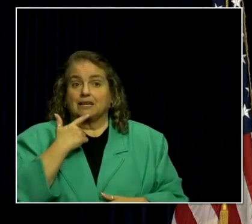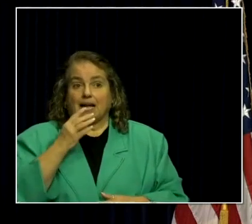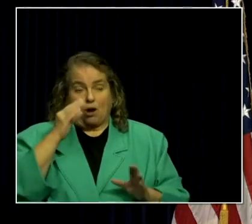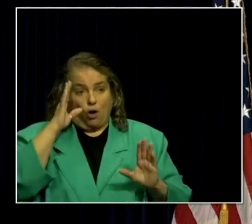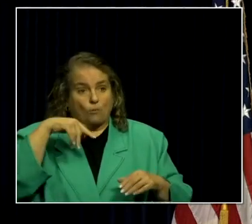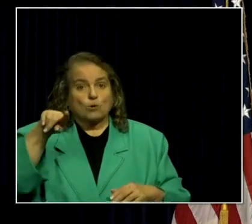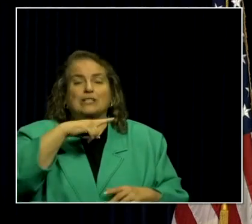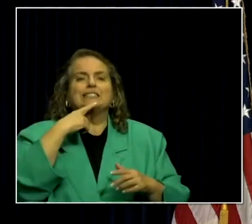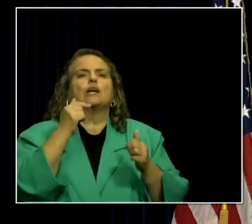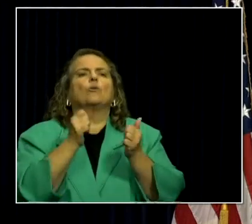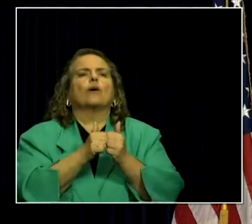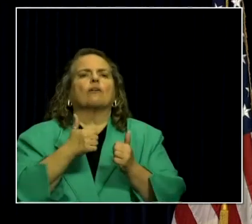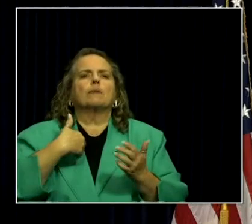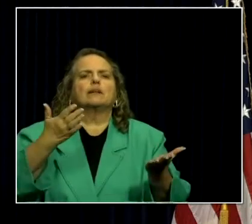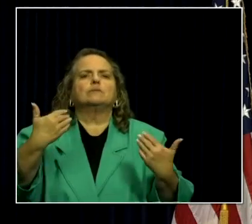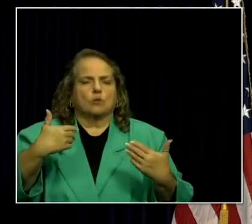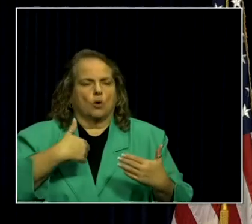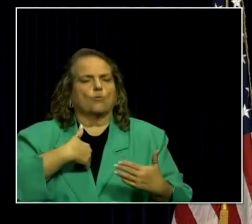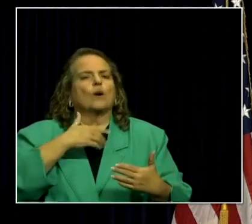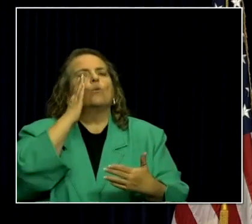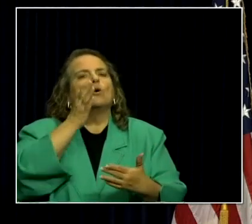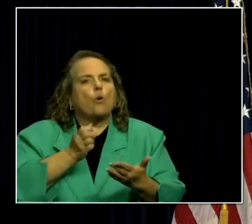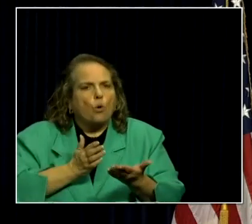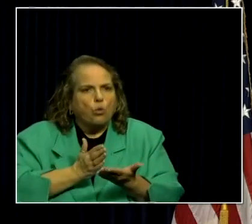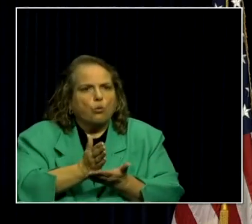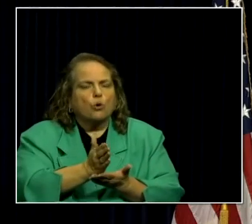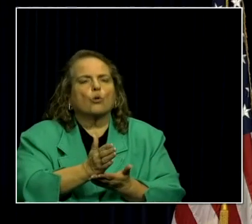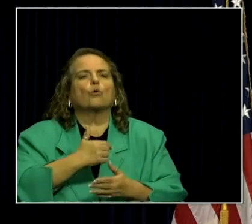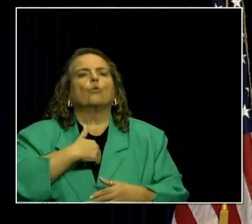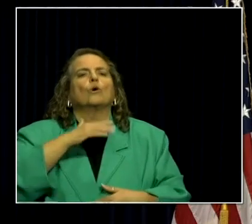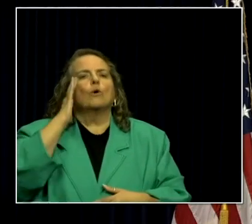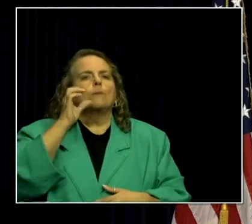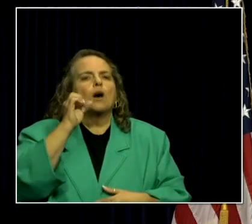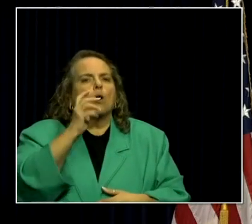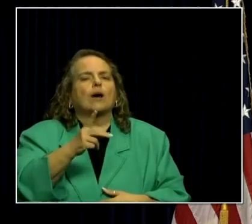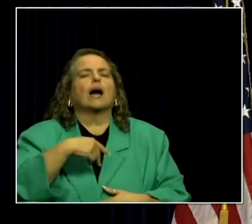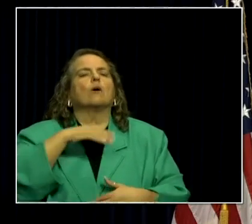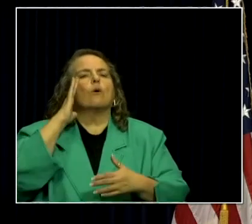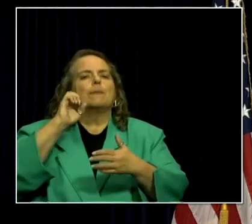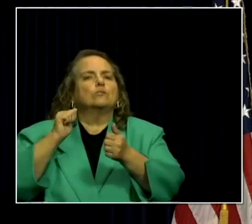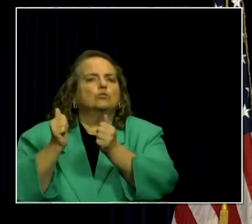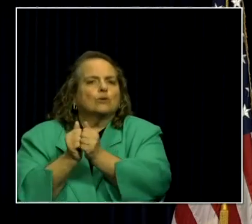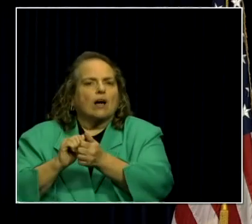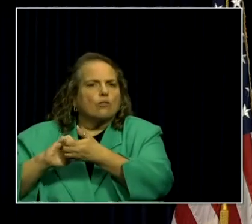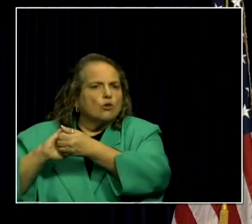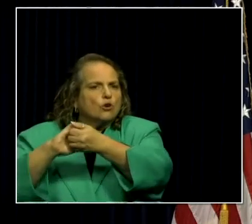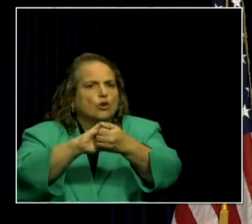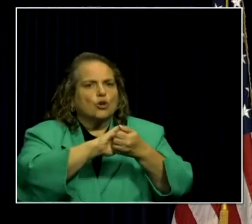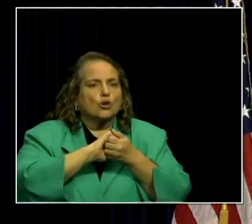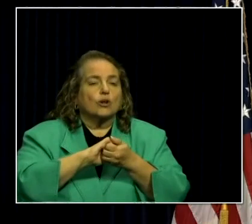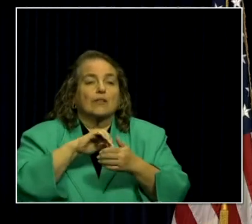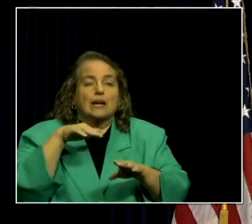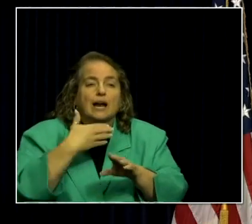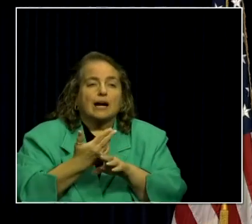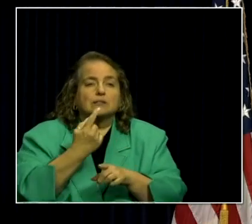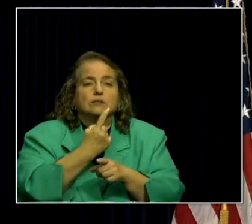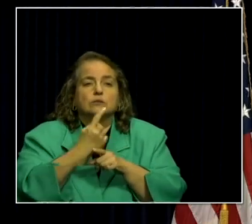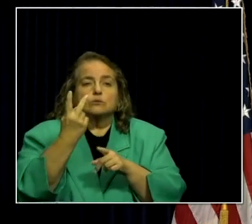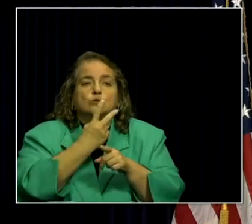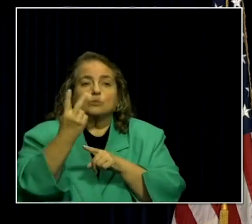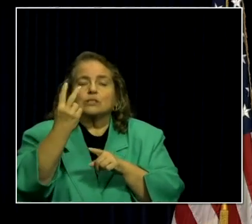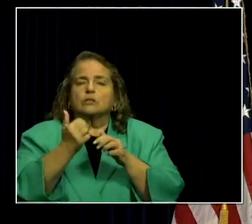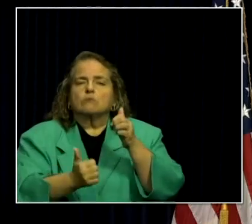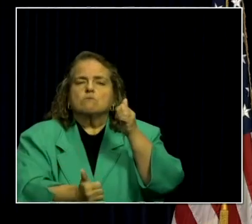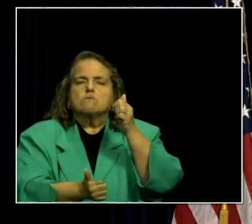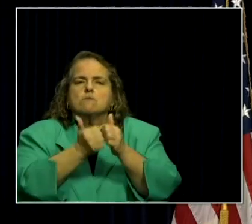hope you'll say it with me, we will get through this. We will get through this together. These next weeks are the most critical. I